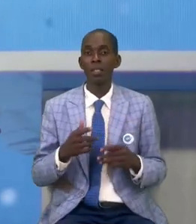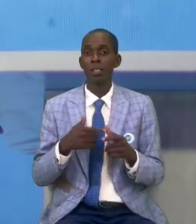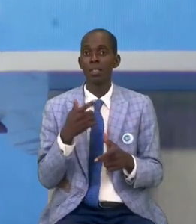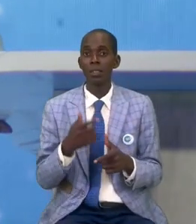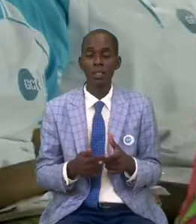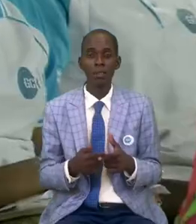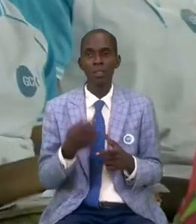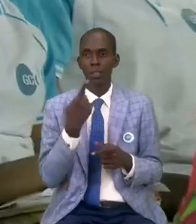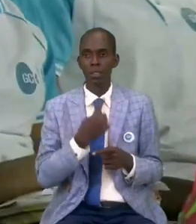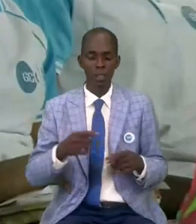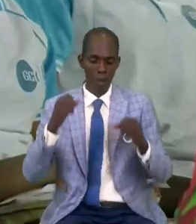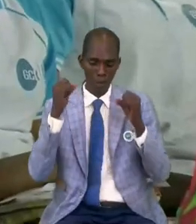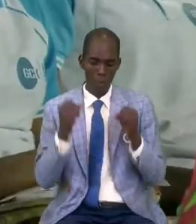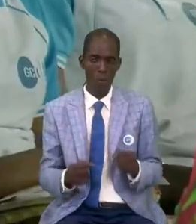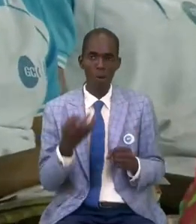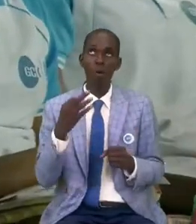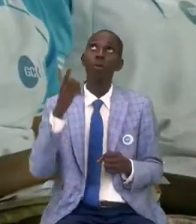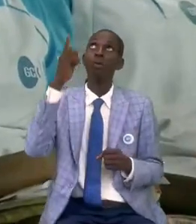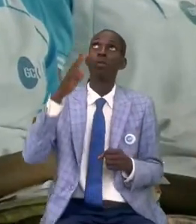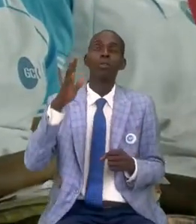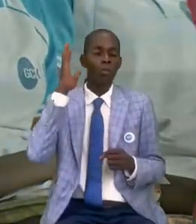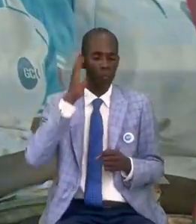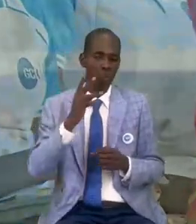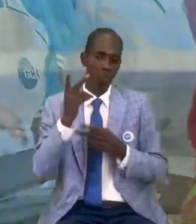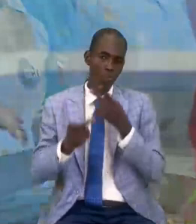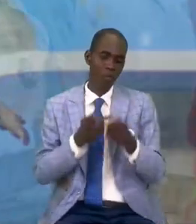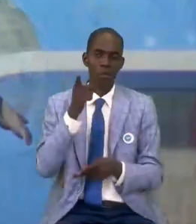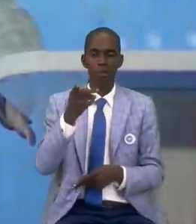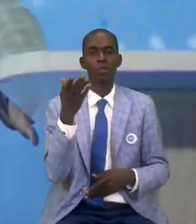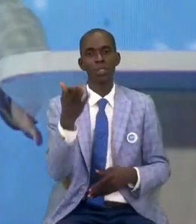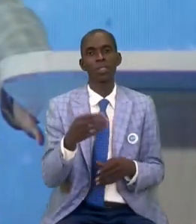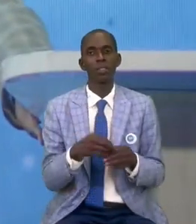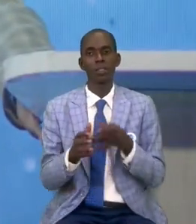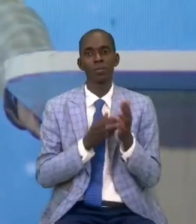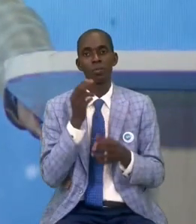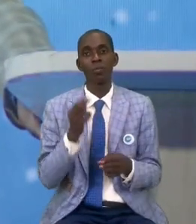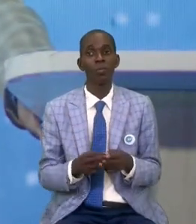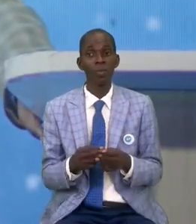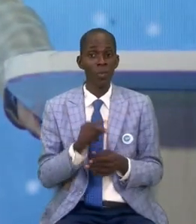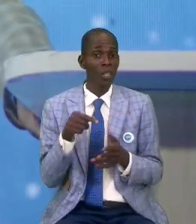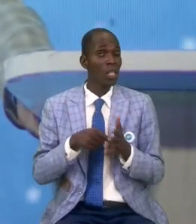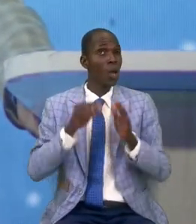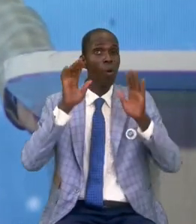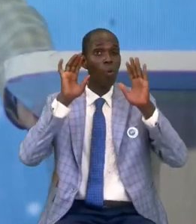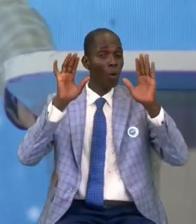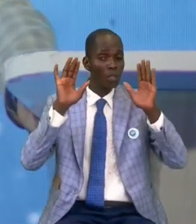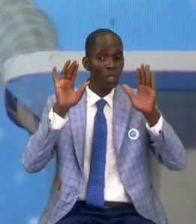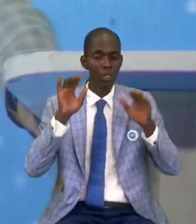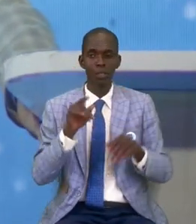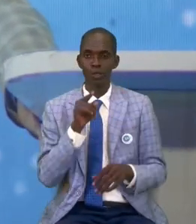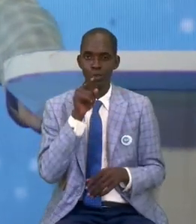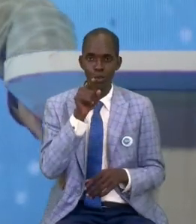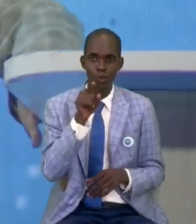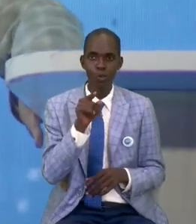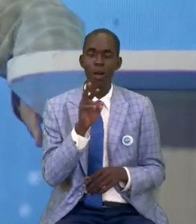there. This one that we're talking about, you are the possessor and the carrier and the